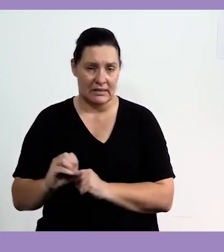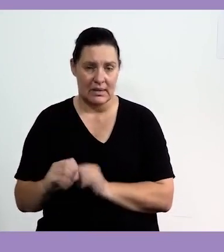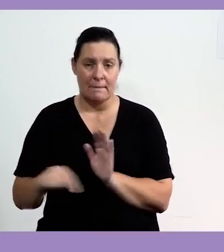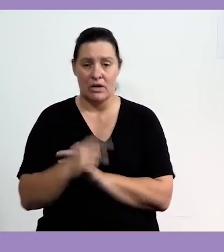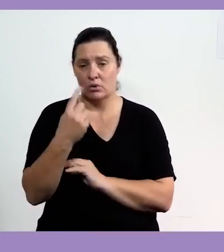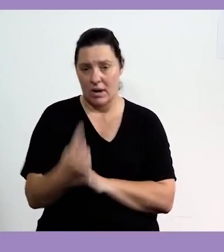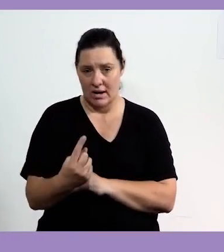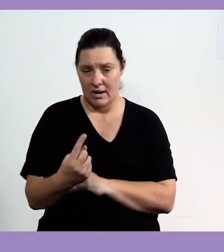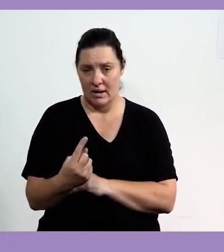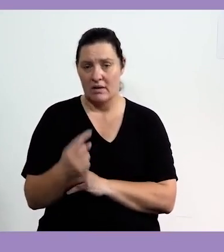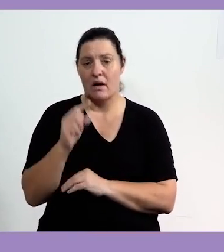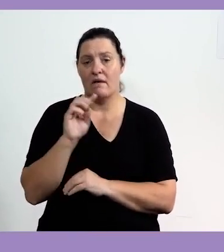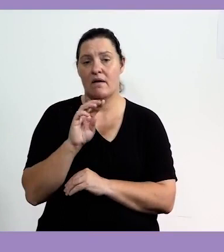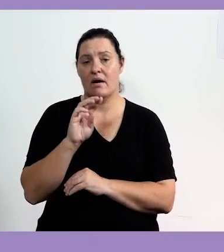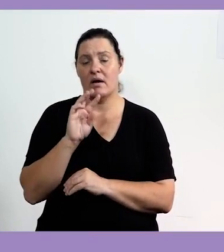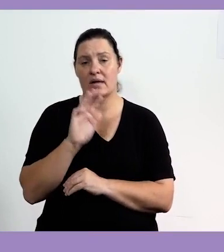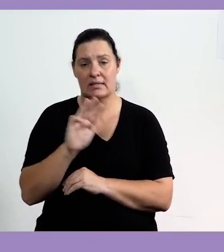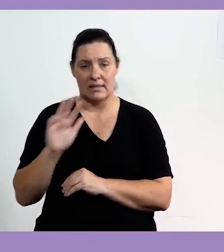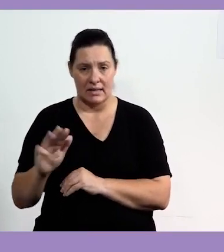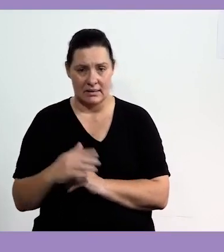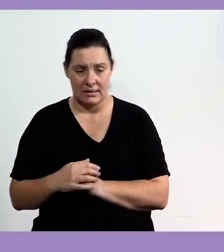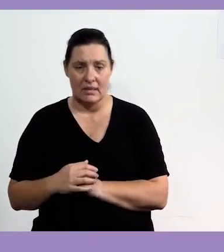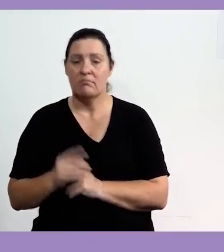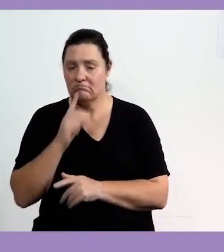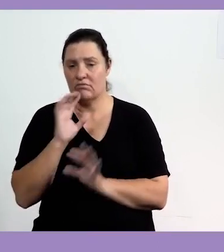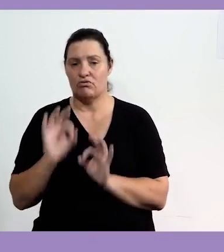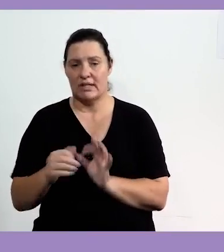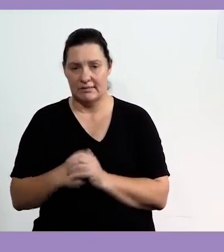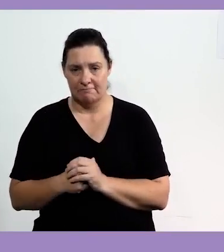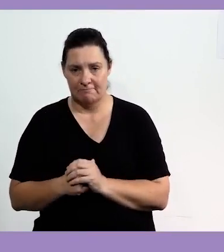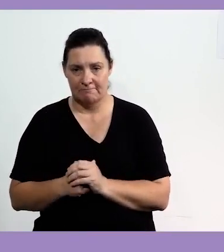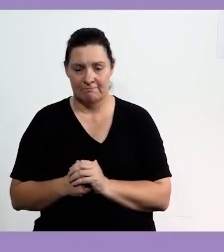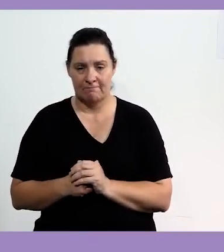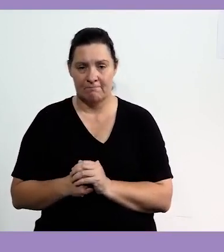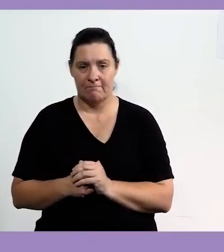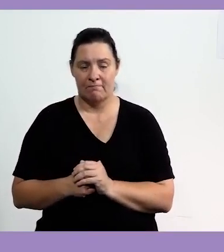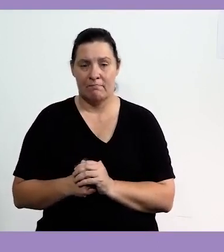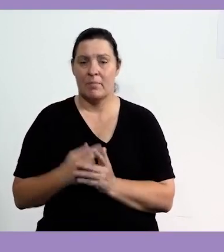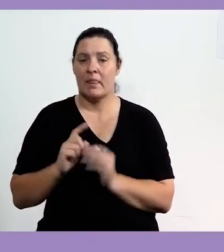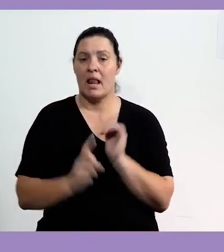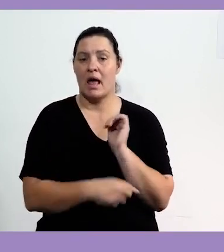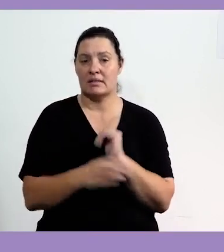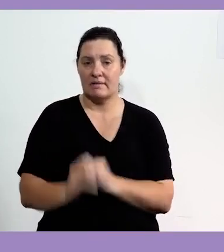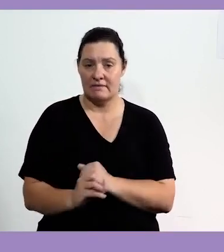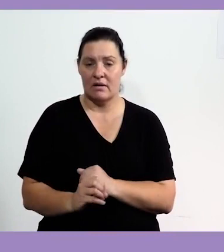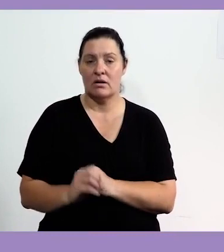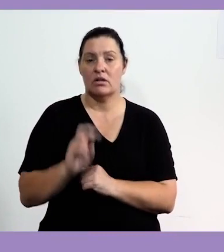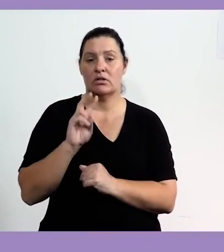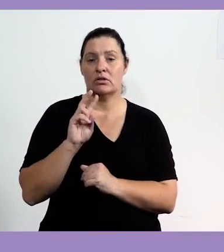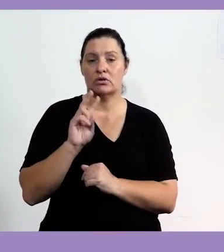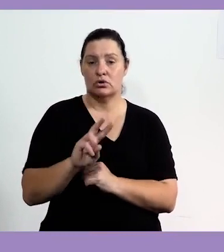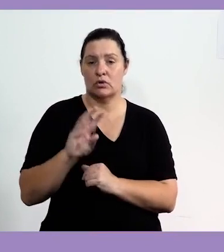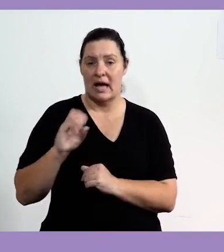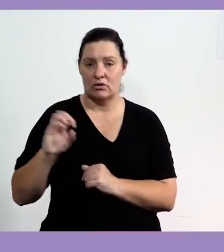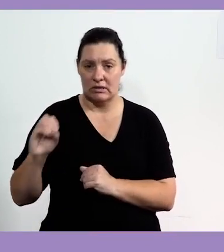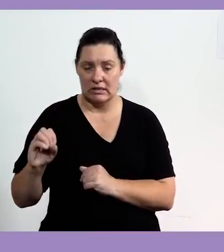times 50 minus 1. If your answer is 99, you are absolutely correct. And then the last one there for